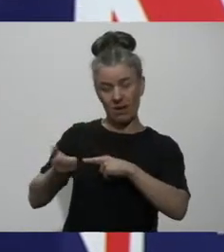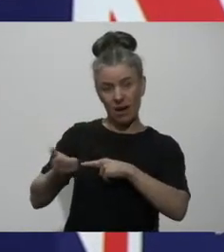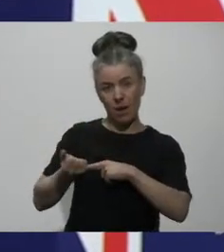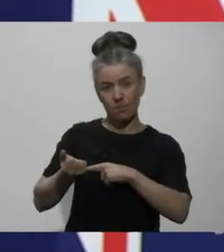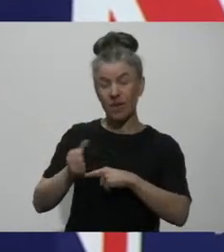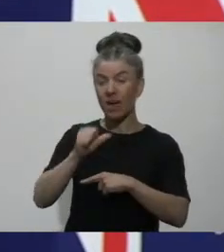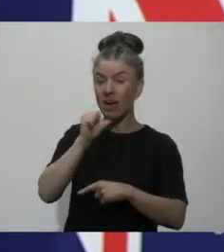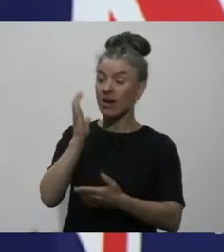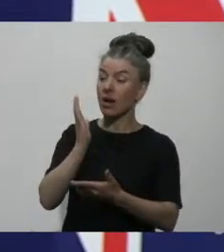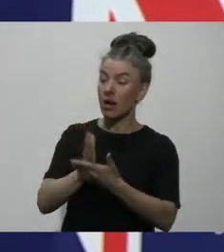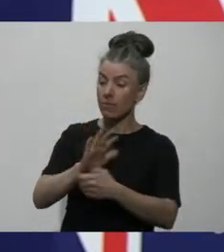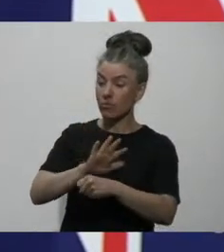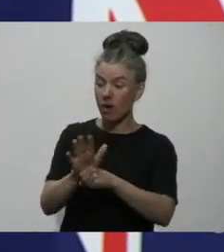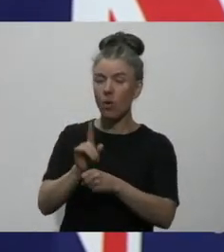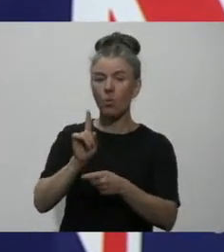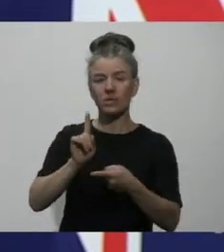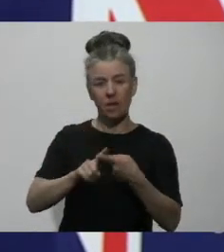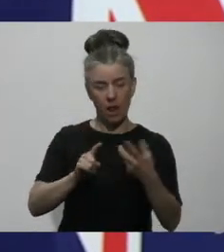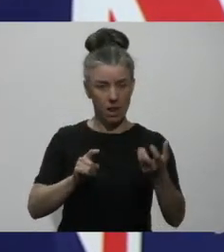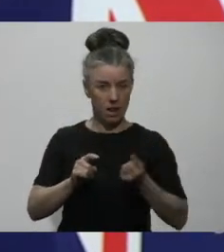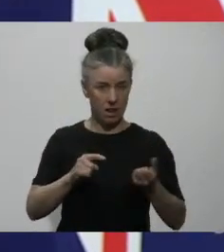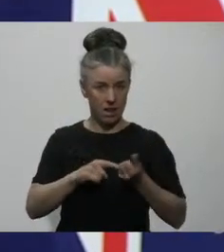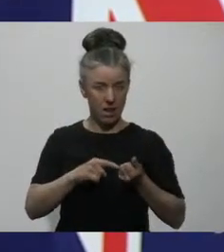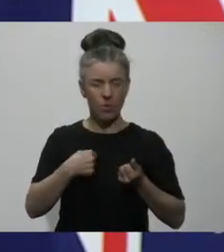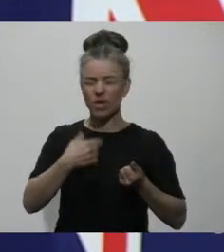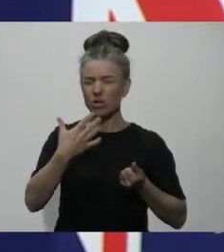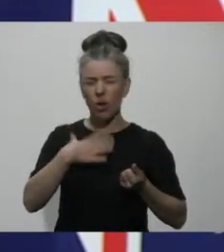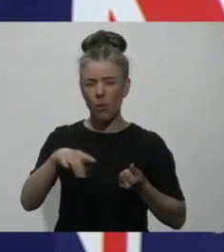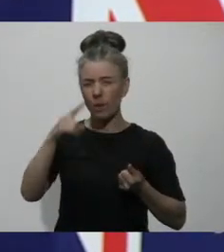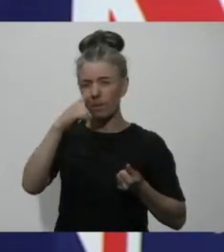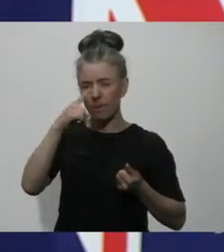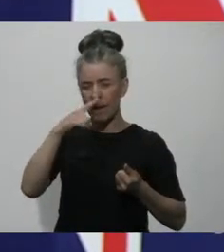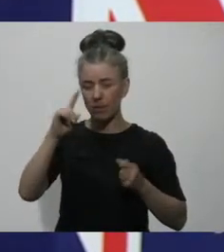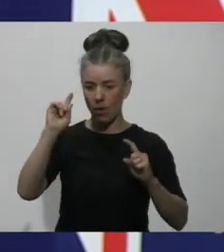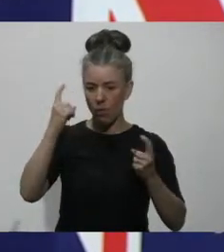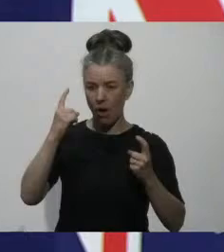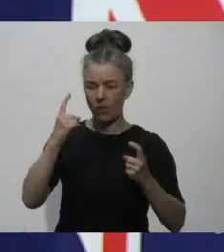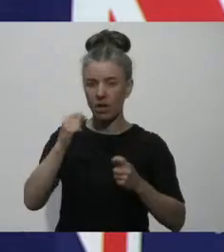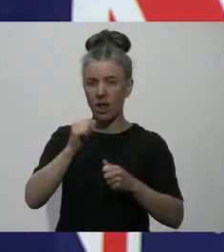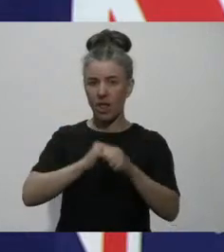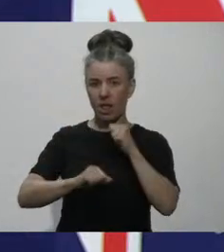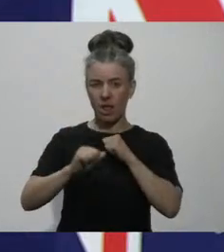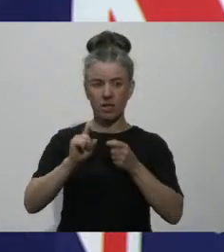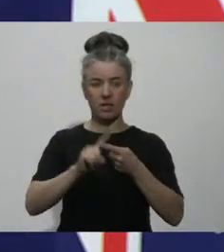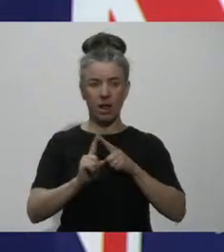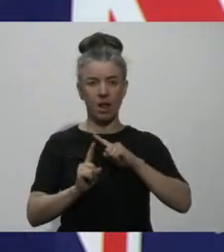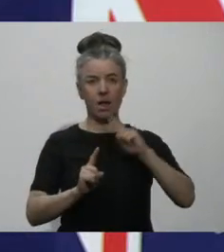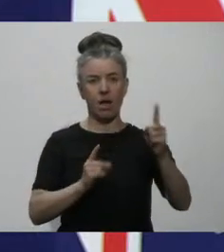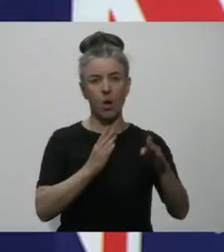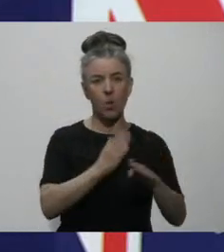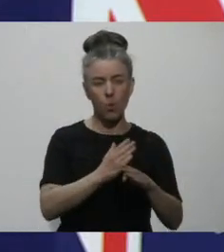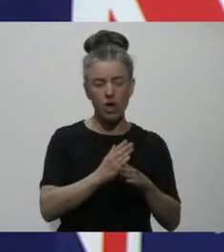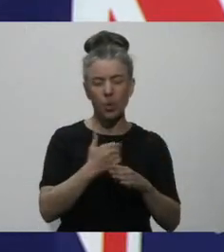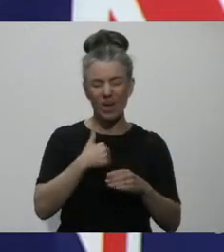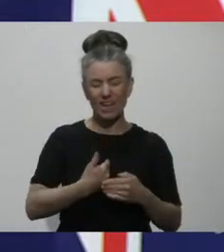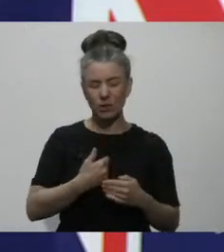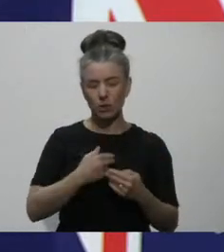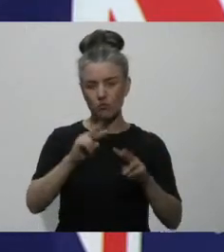test positive, they will be supported. We don't want any compromise on that, and so clearly we need to look at that criteria.